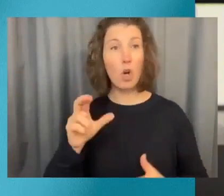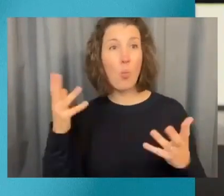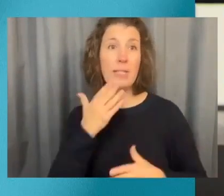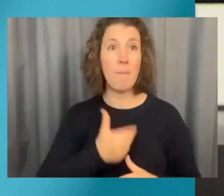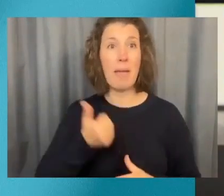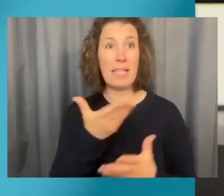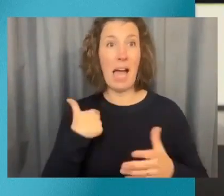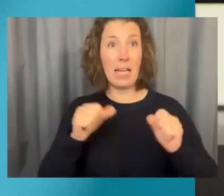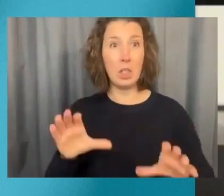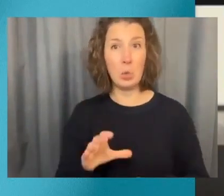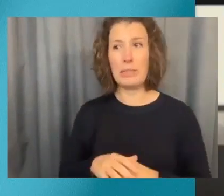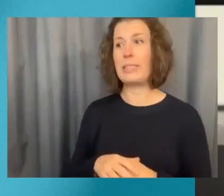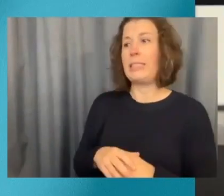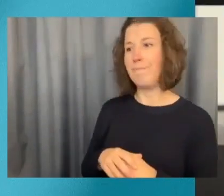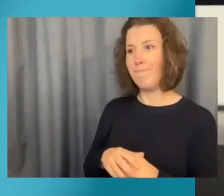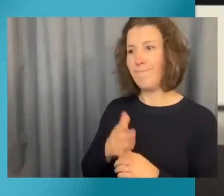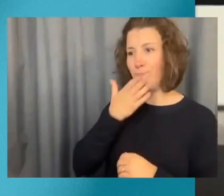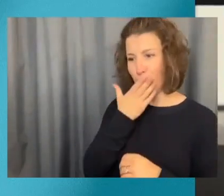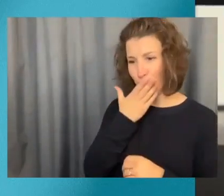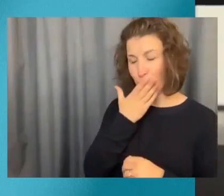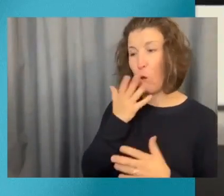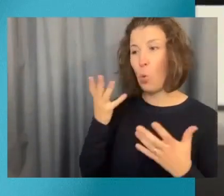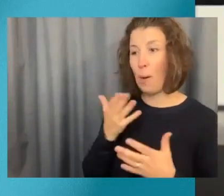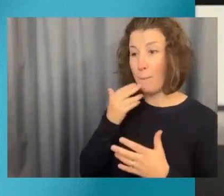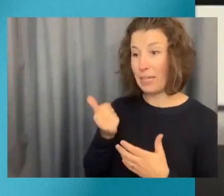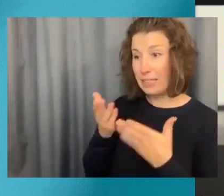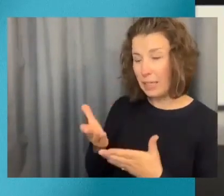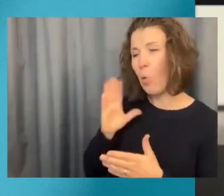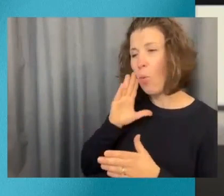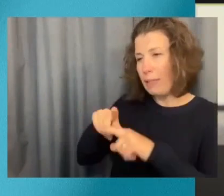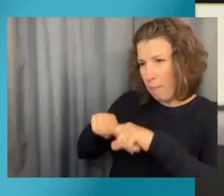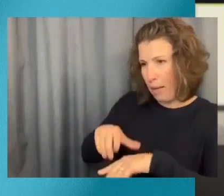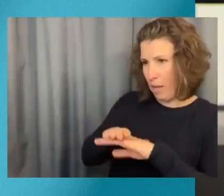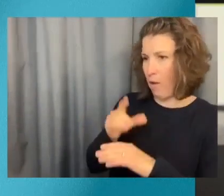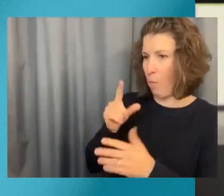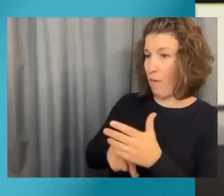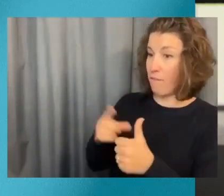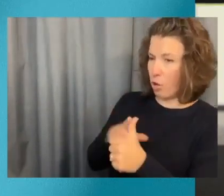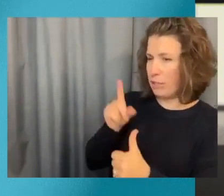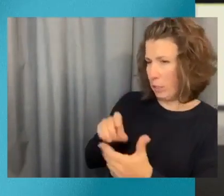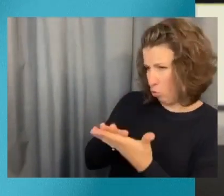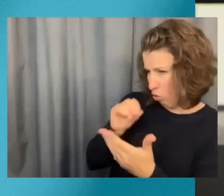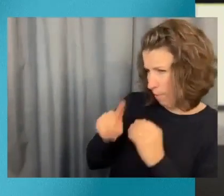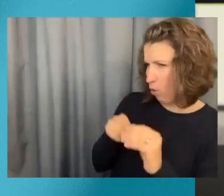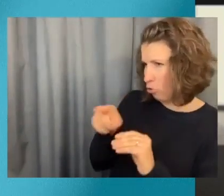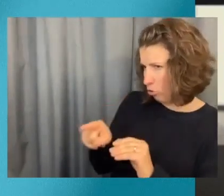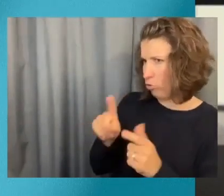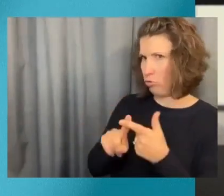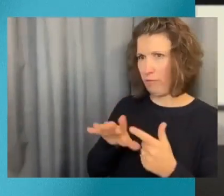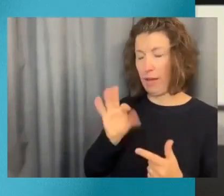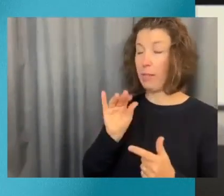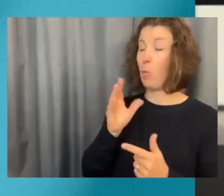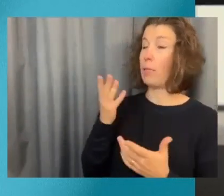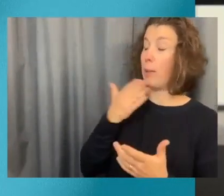like, Yeah. well, that best thing is going to be dependent on a lot of things that I need to learn about you. Yep. And that takes time. Like, Yes. and so that's the